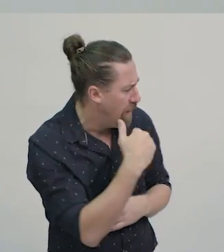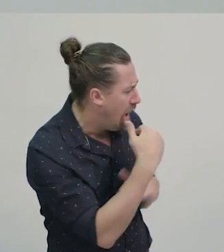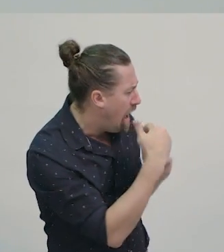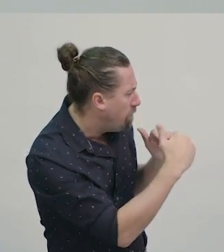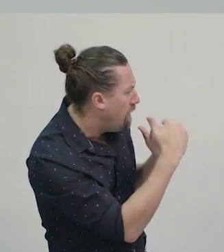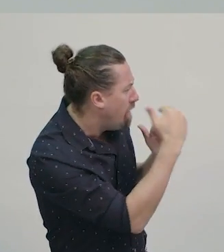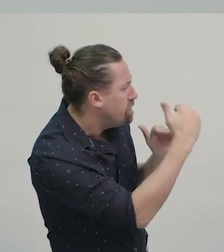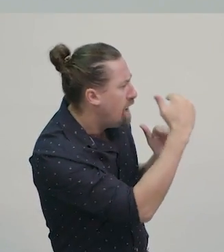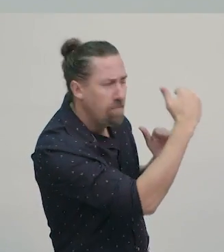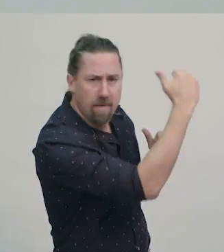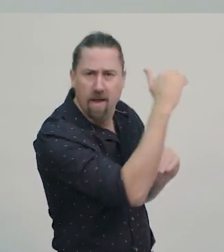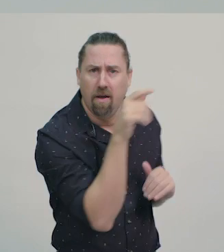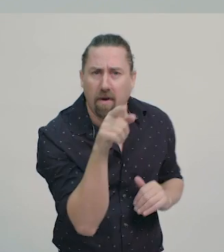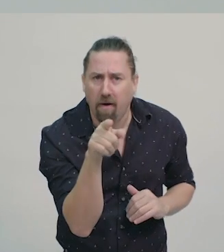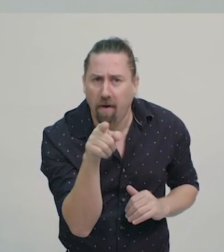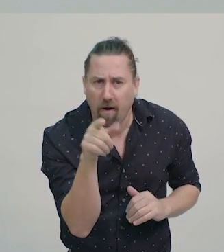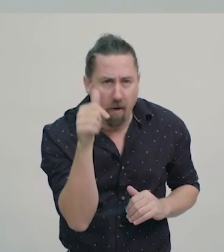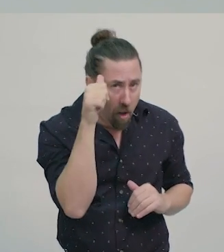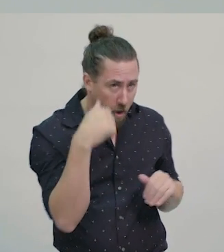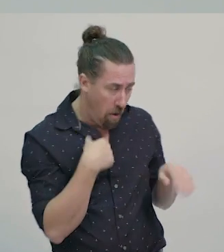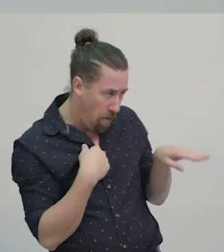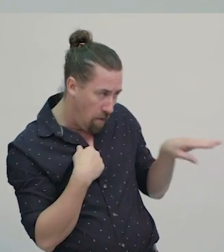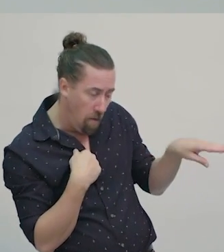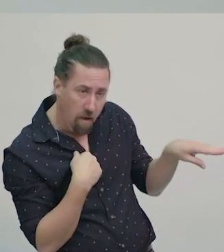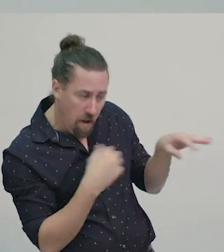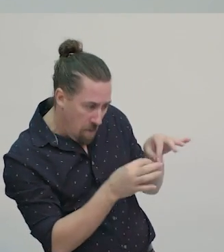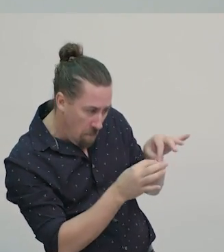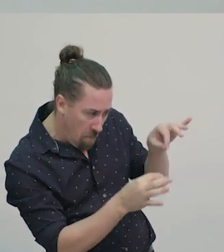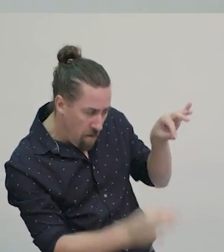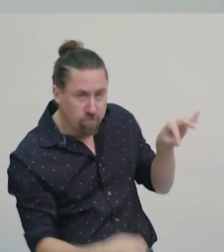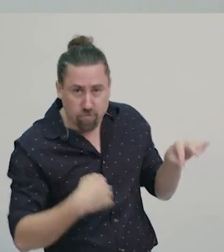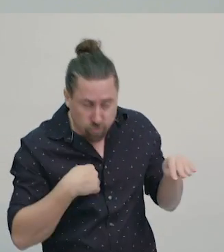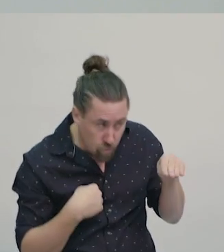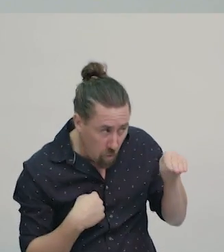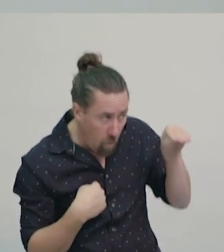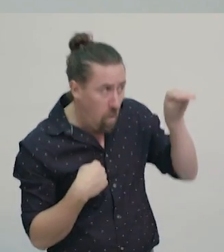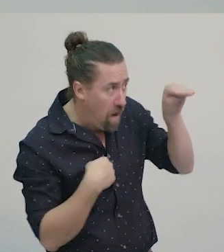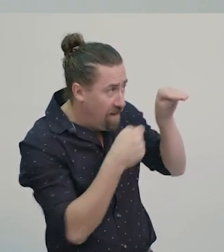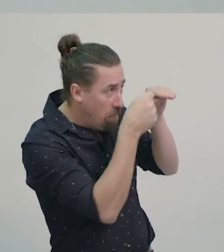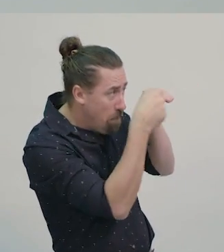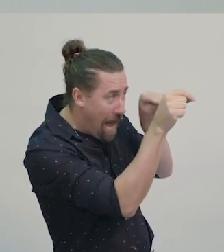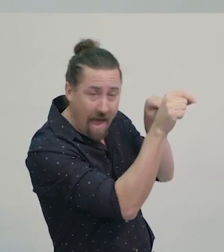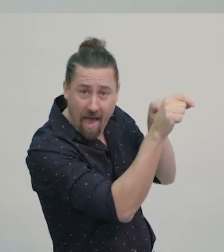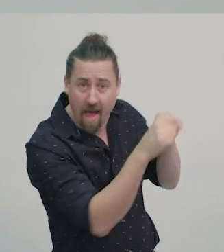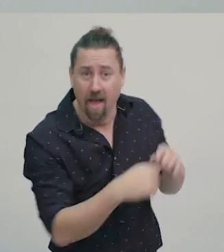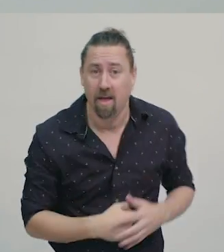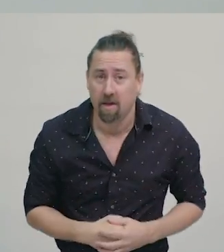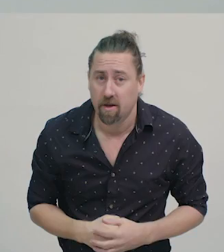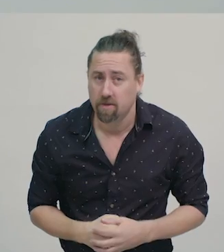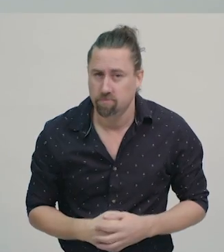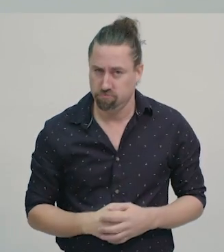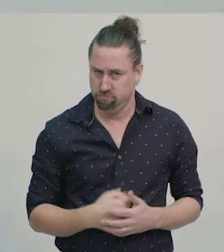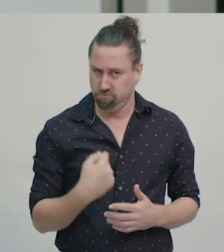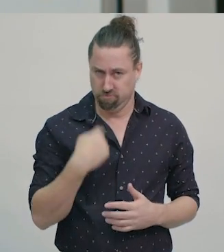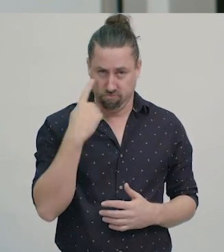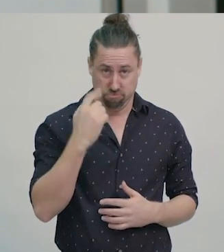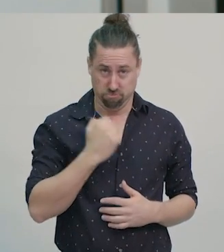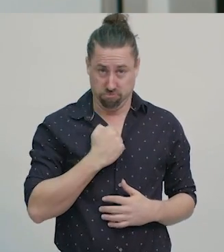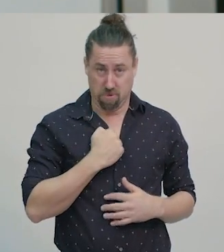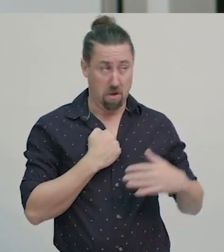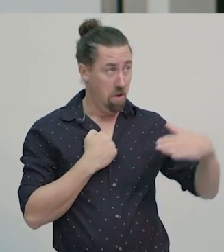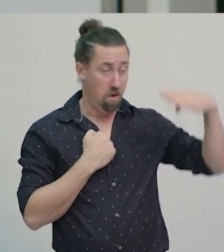measuring objects. Monique will be working with you to show you that we can measure height, length, and mass, and that doing so